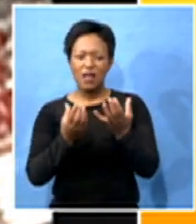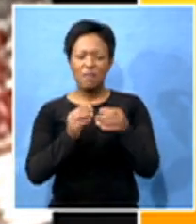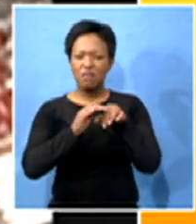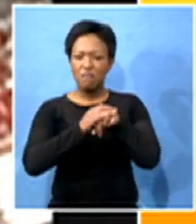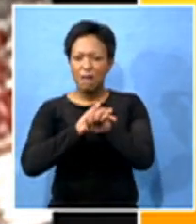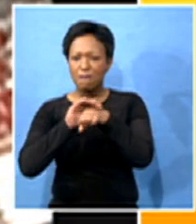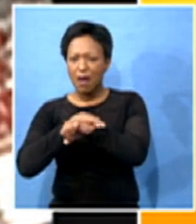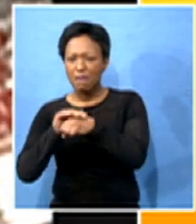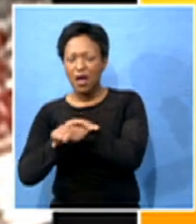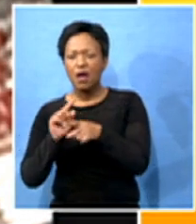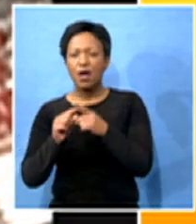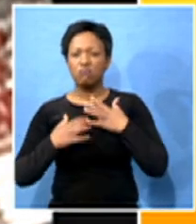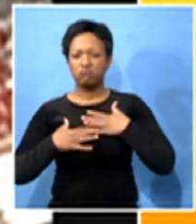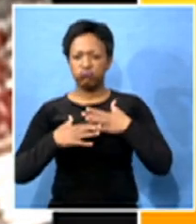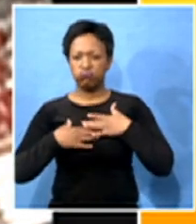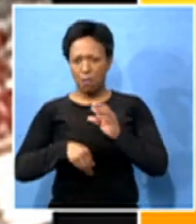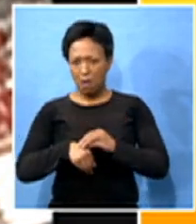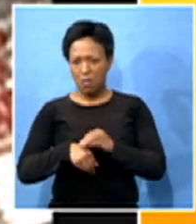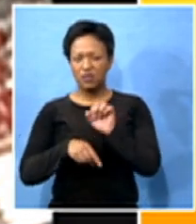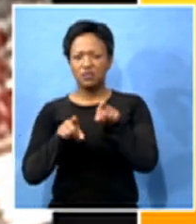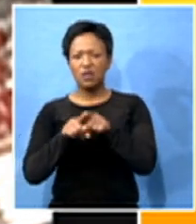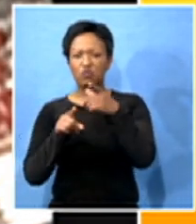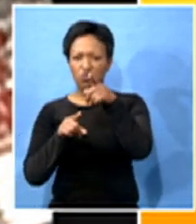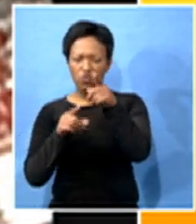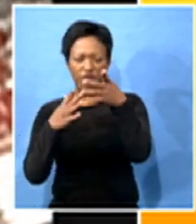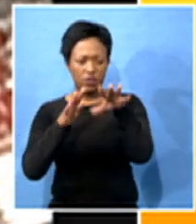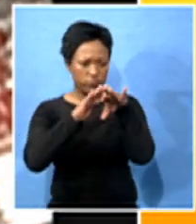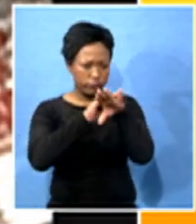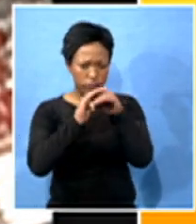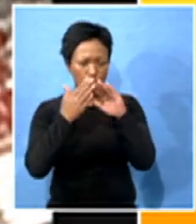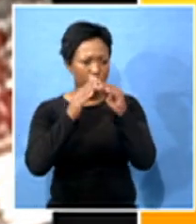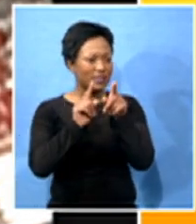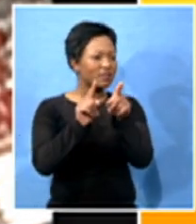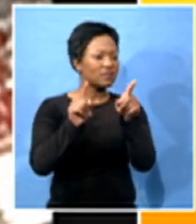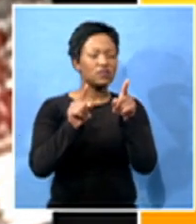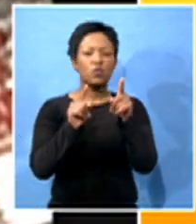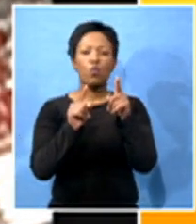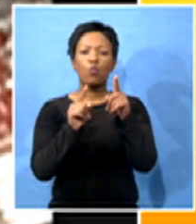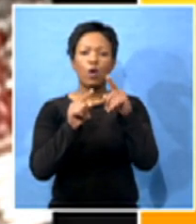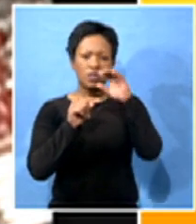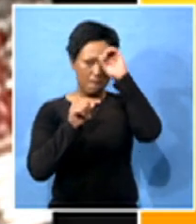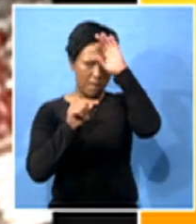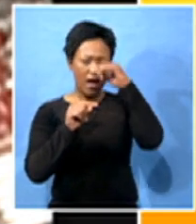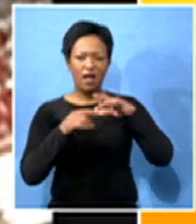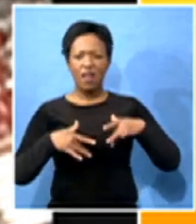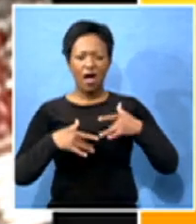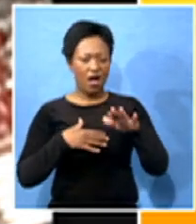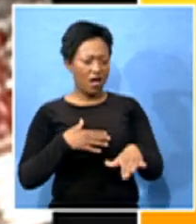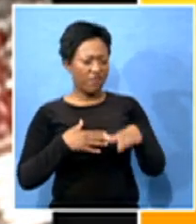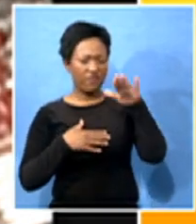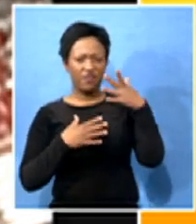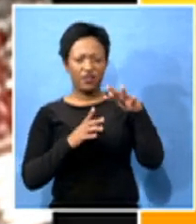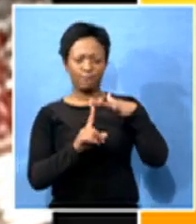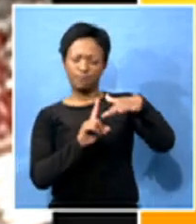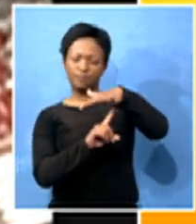of your lived experience. I imagine you've been in this community, living amongst mining your entire life. What would you like to